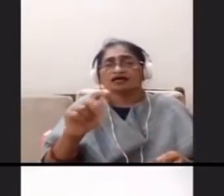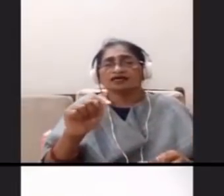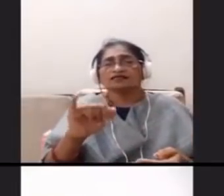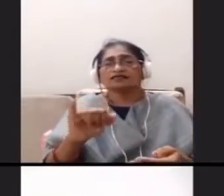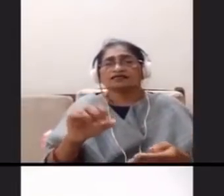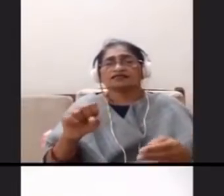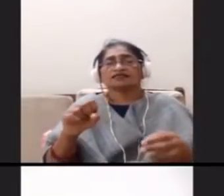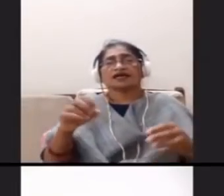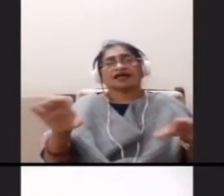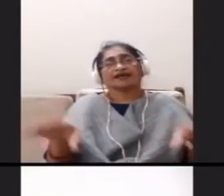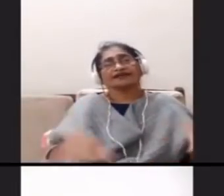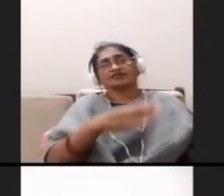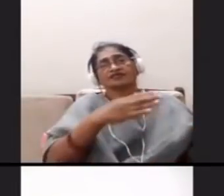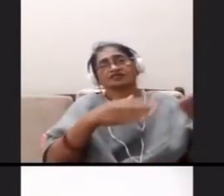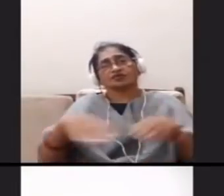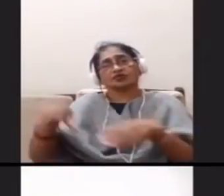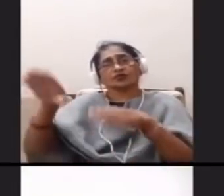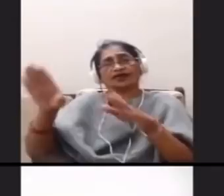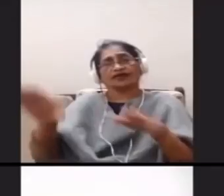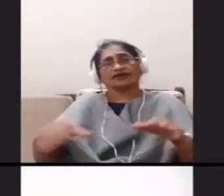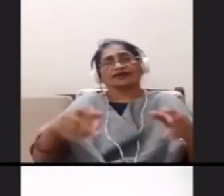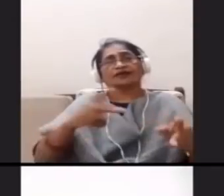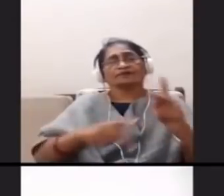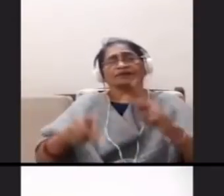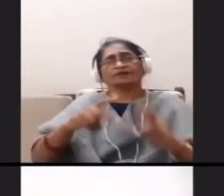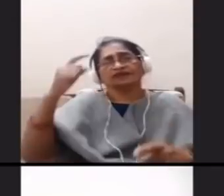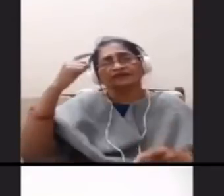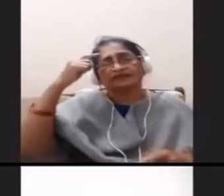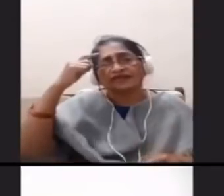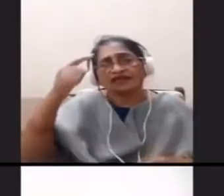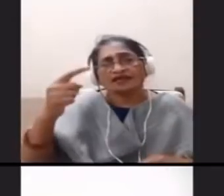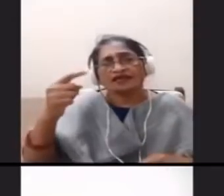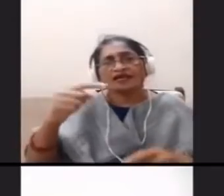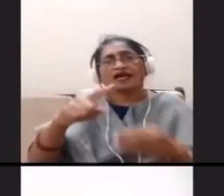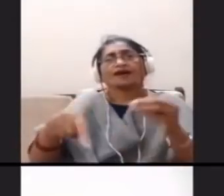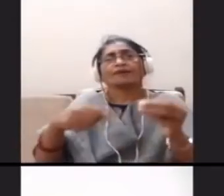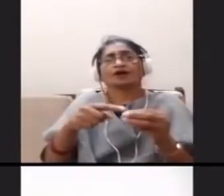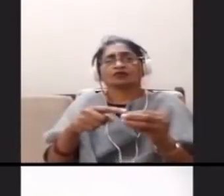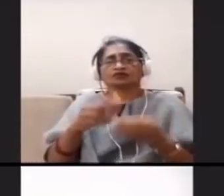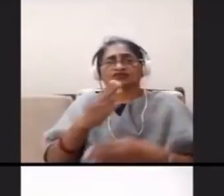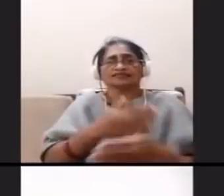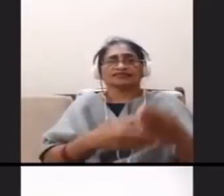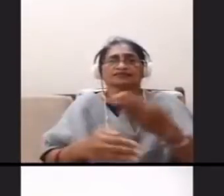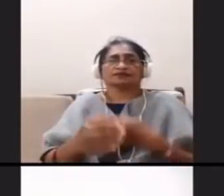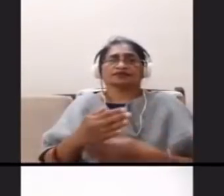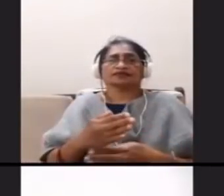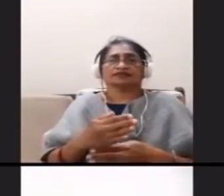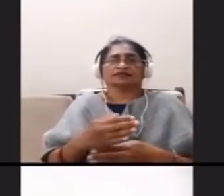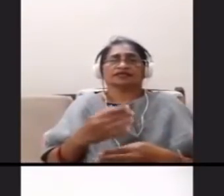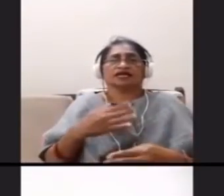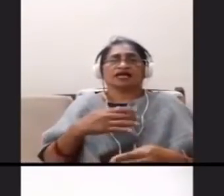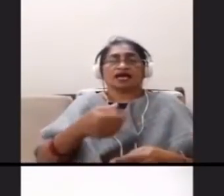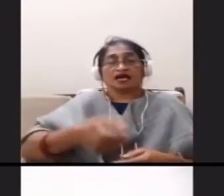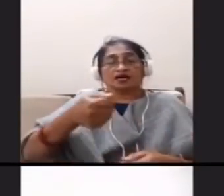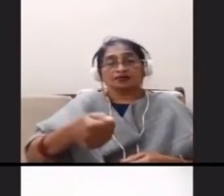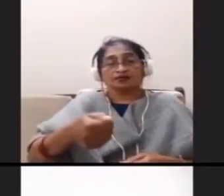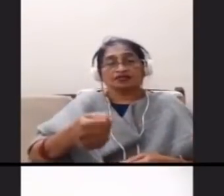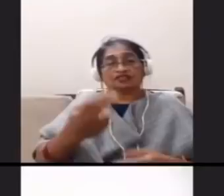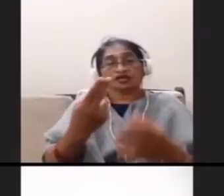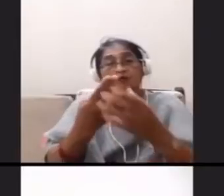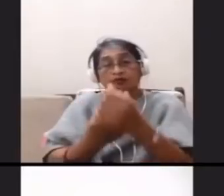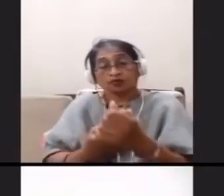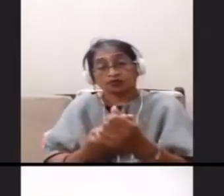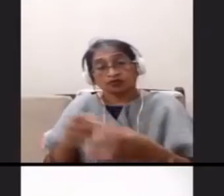swing the way people think about disability and people with disability. So I wish the two of you the very best. I wish